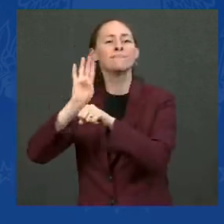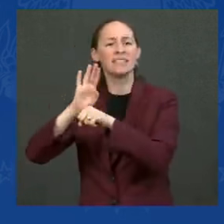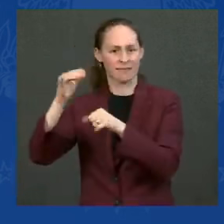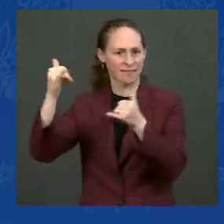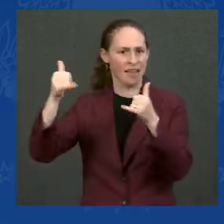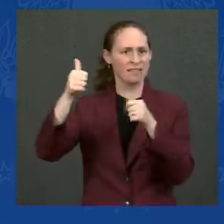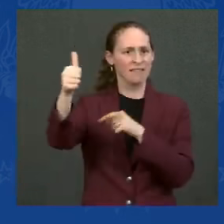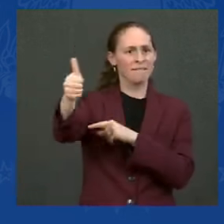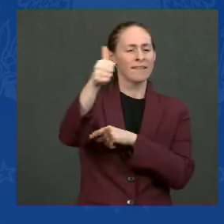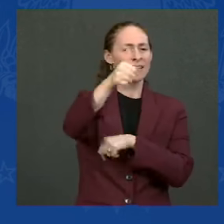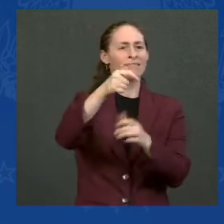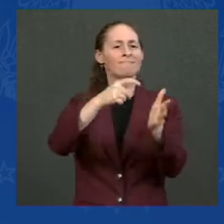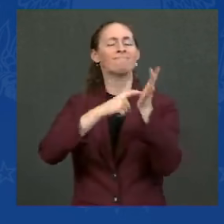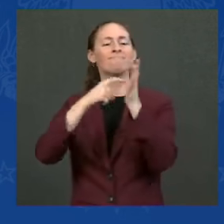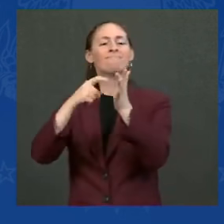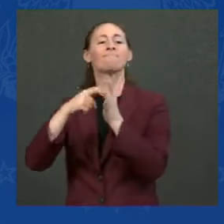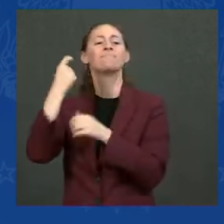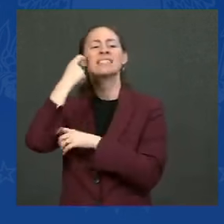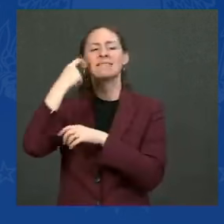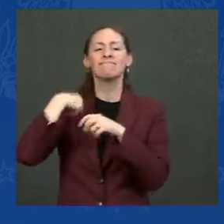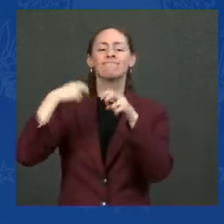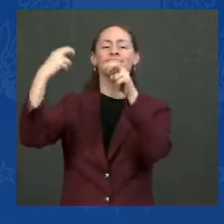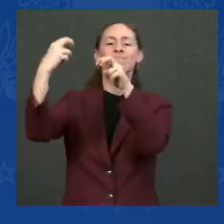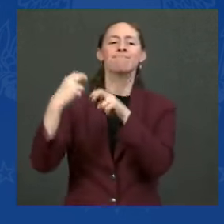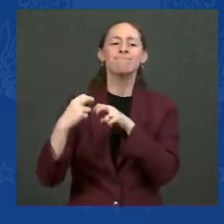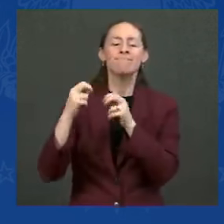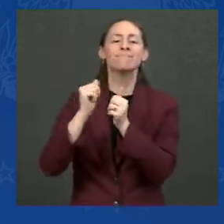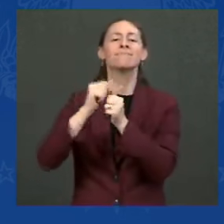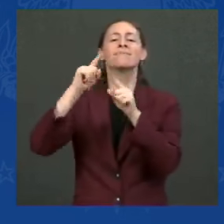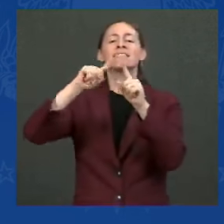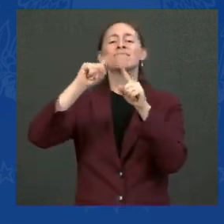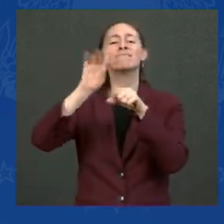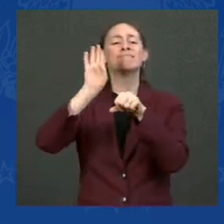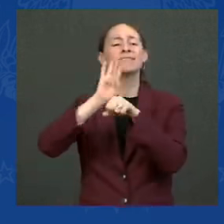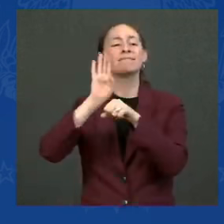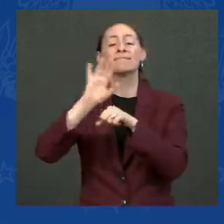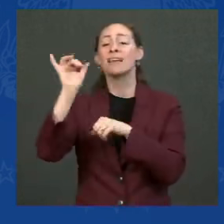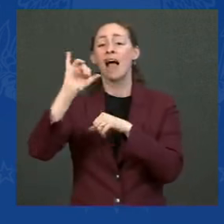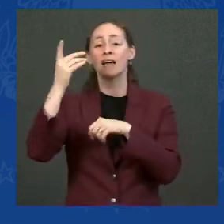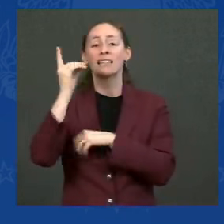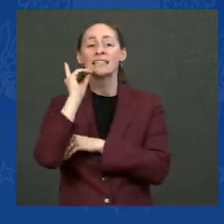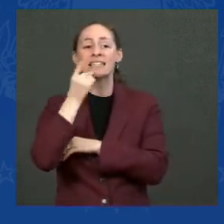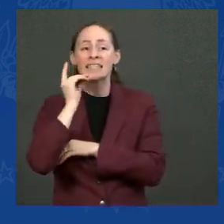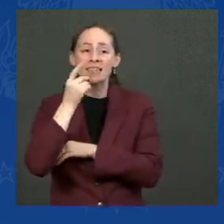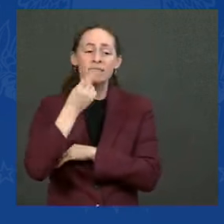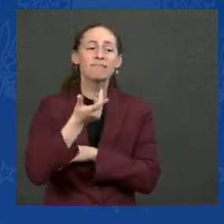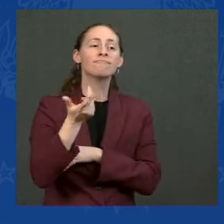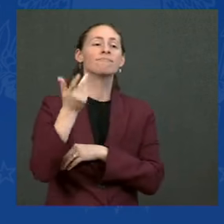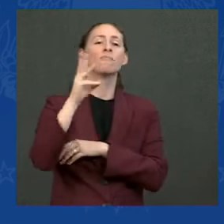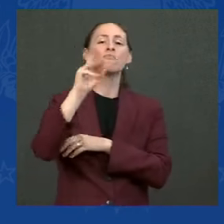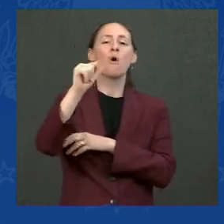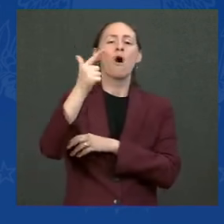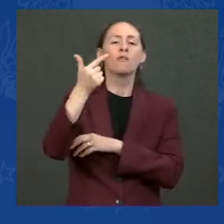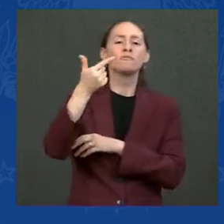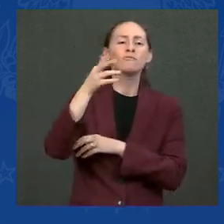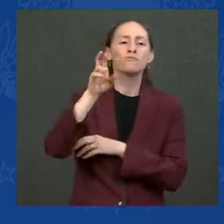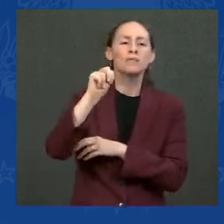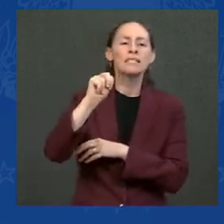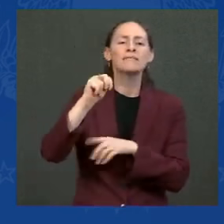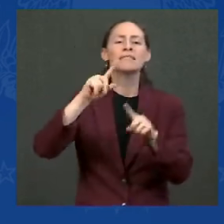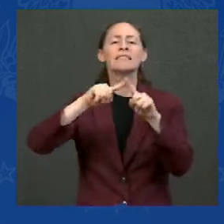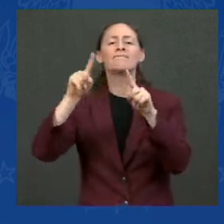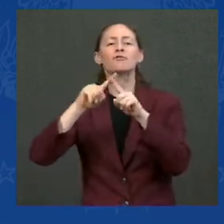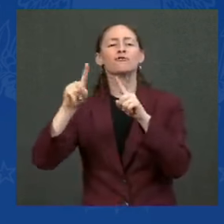Disney, Microsoft, who you're familiar with here, Walgreens, to hear about their requirements. The Business Roundtable represents 200